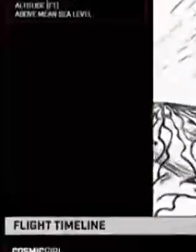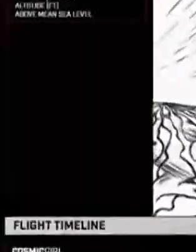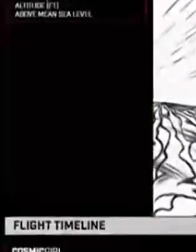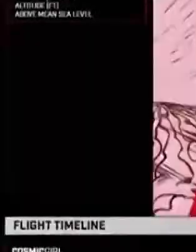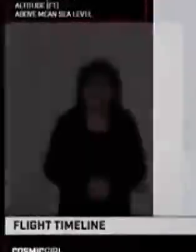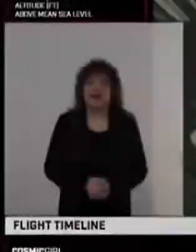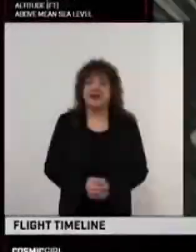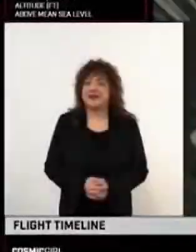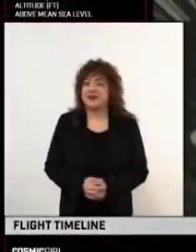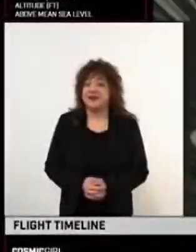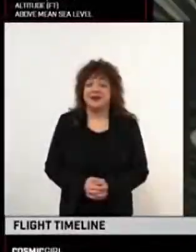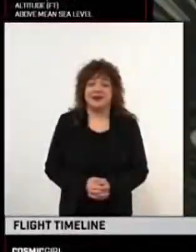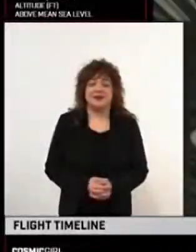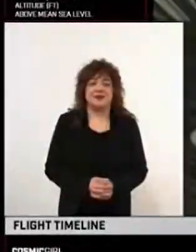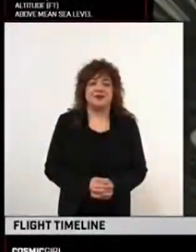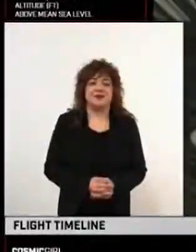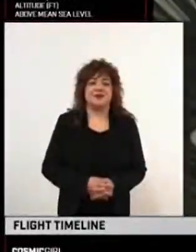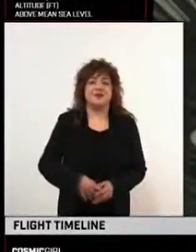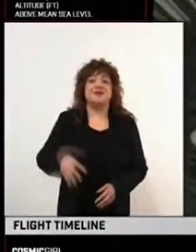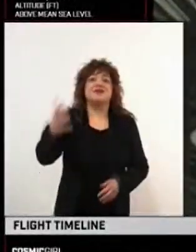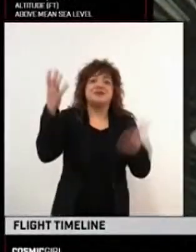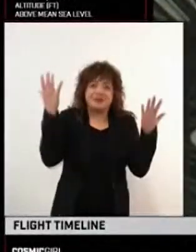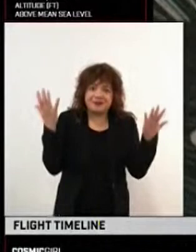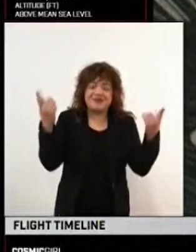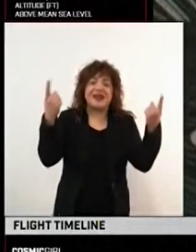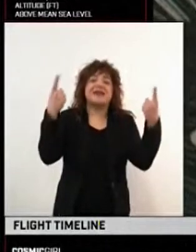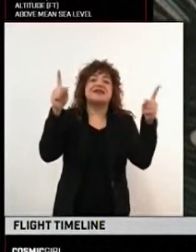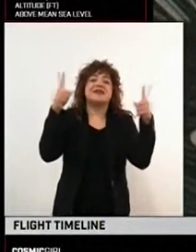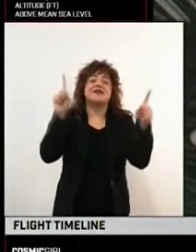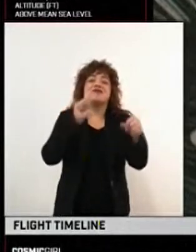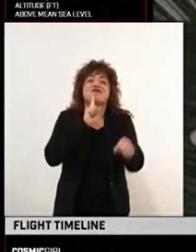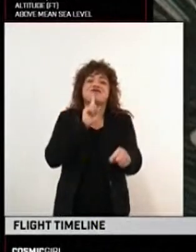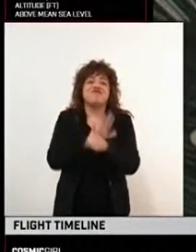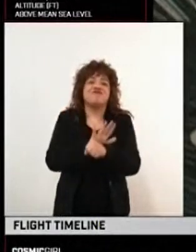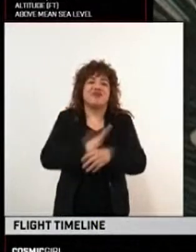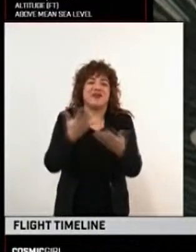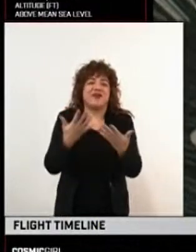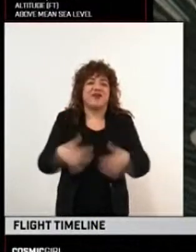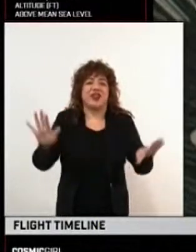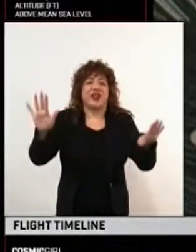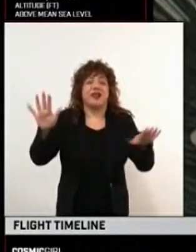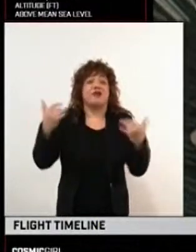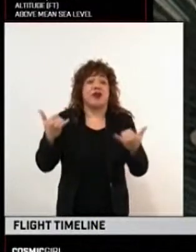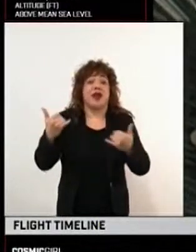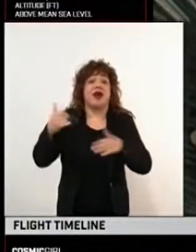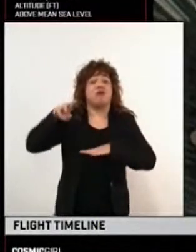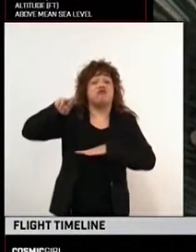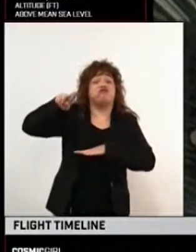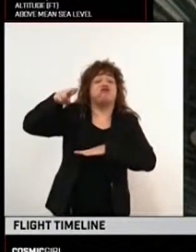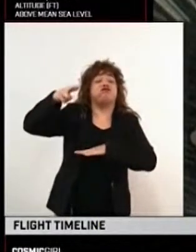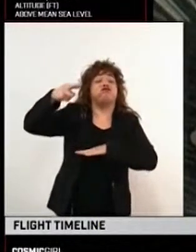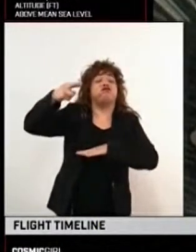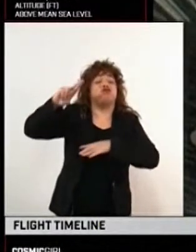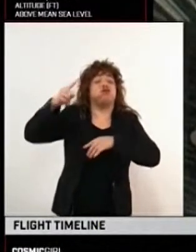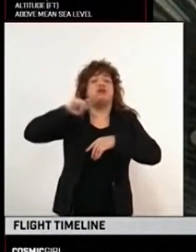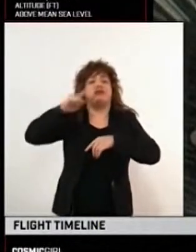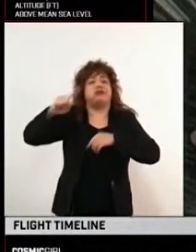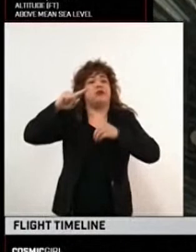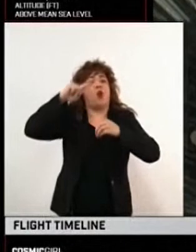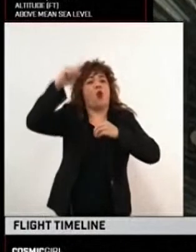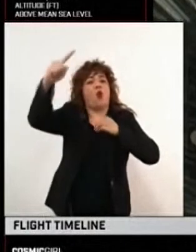Well, how awesome is this? We have successful confirmation that Launcher 1 is coasting and barbecue rolling in her